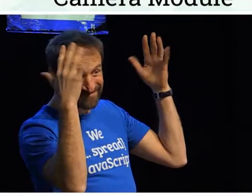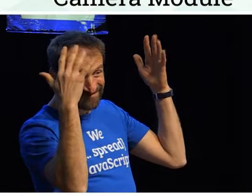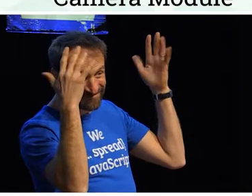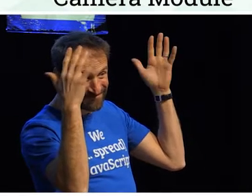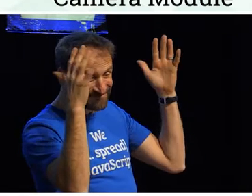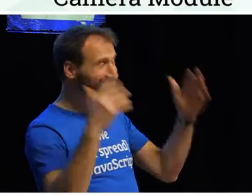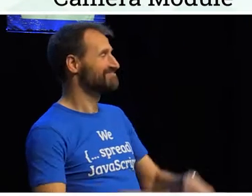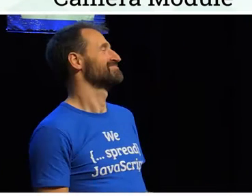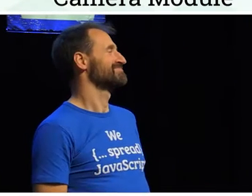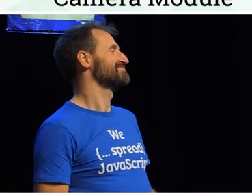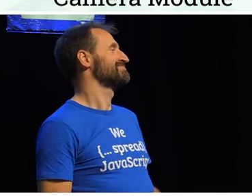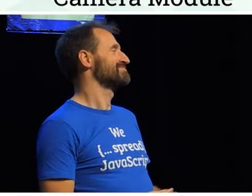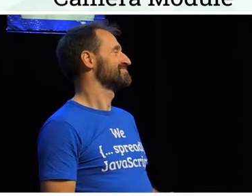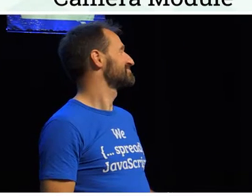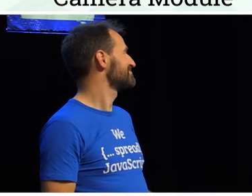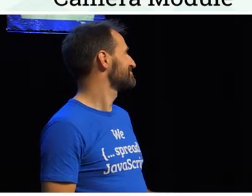Thank you.